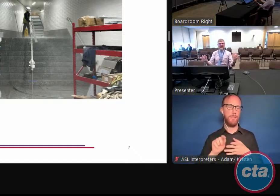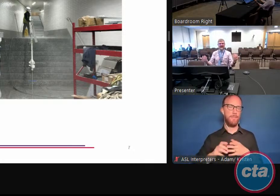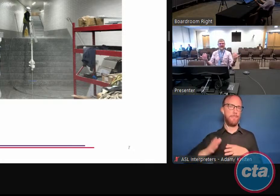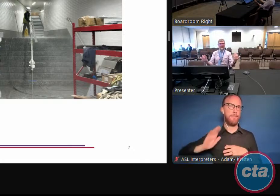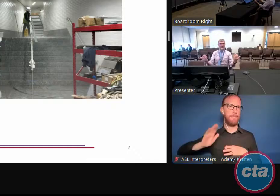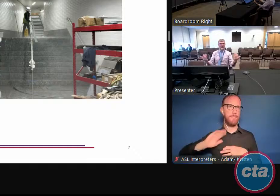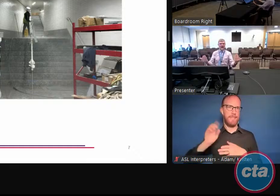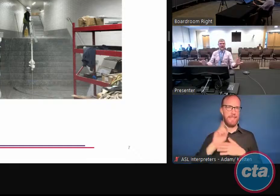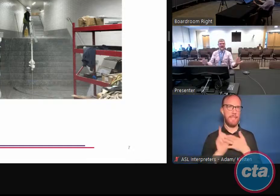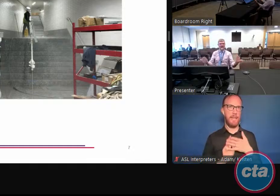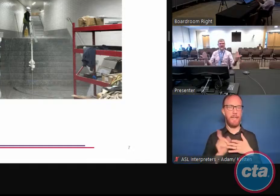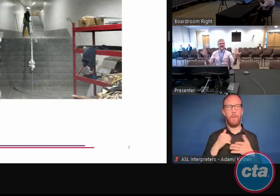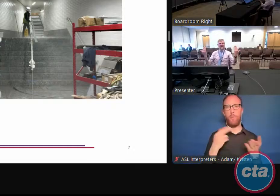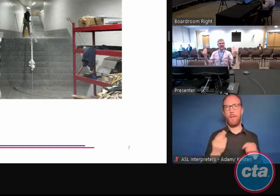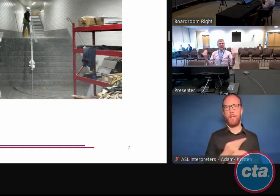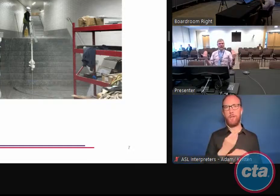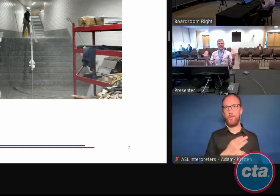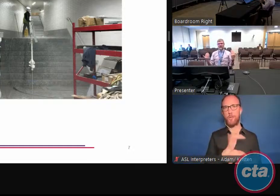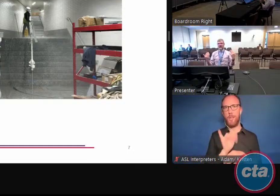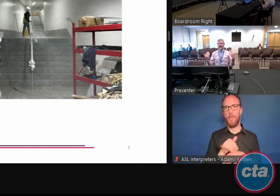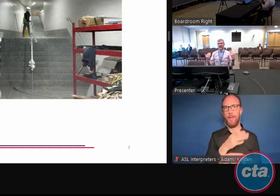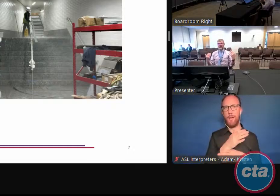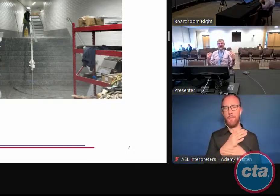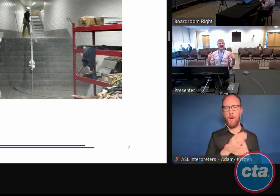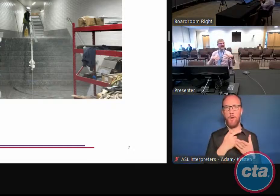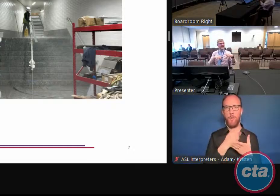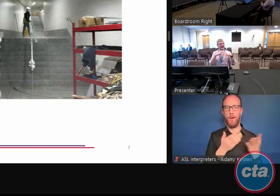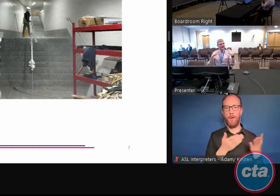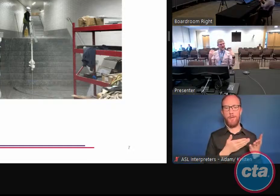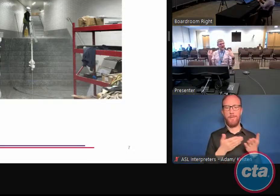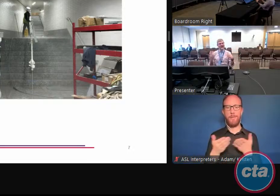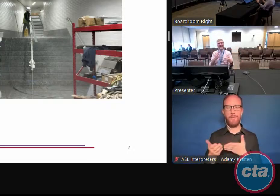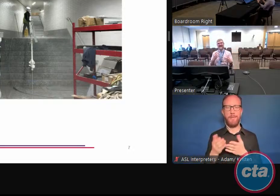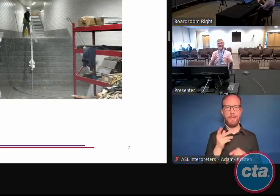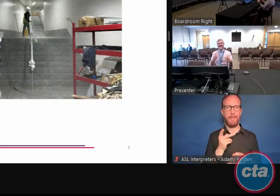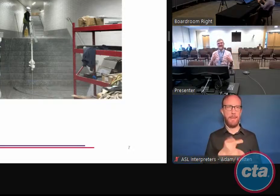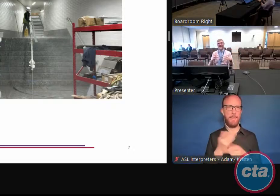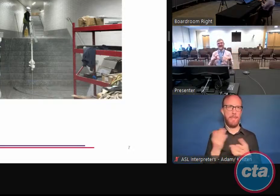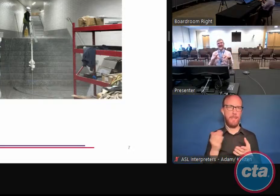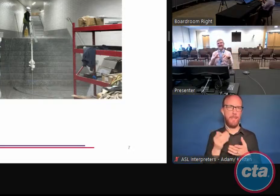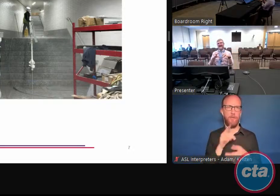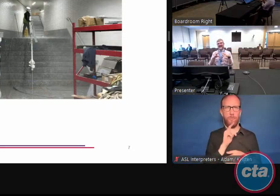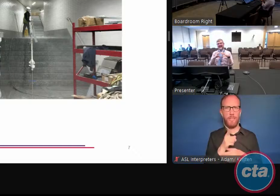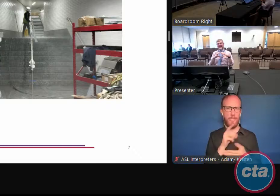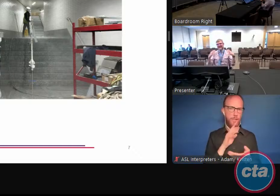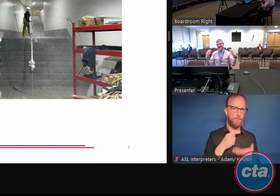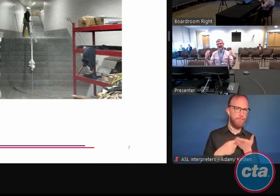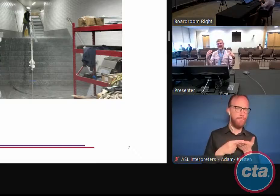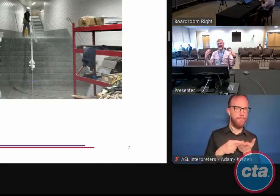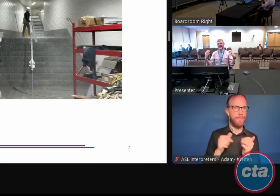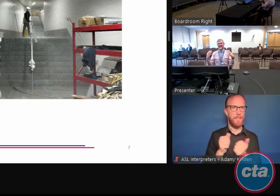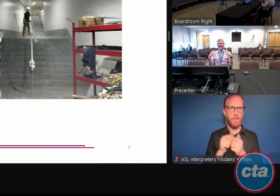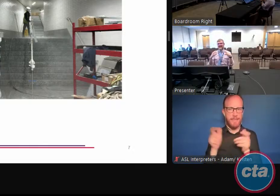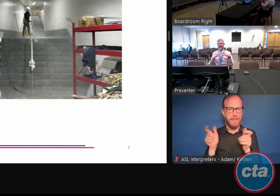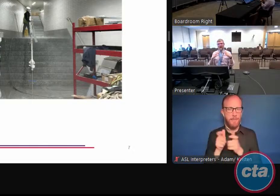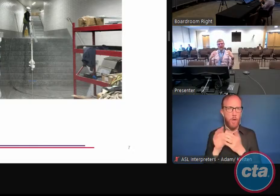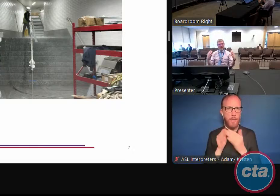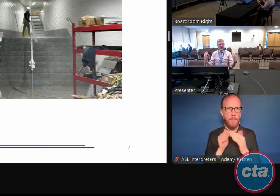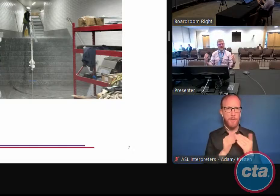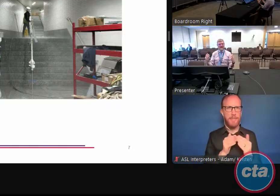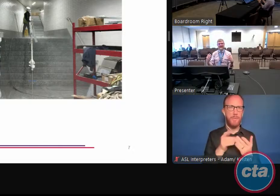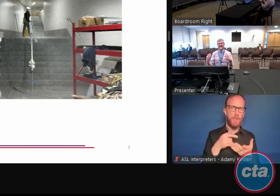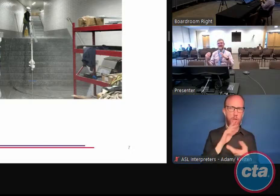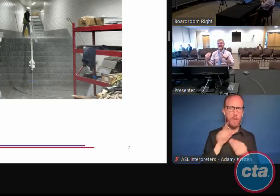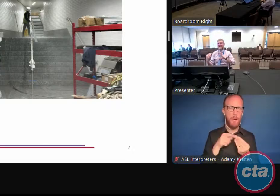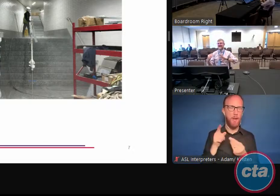of that historical element forward. It was really important, again, in this micro community conversation, that history of that. It's a very old